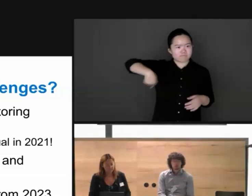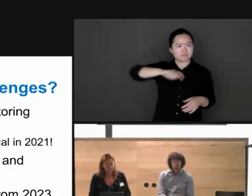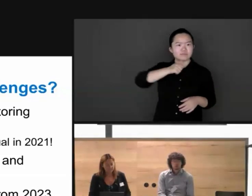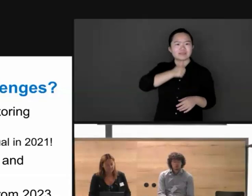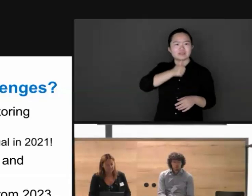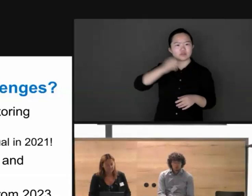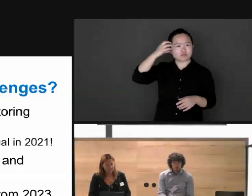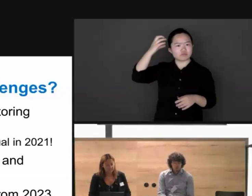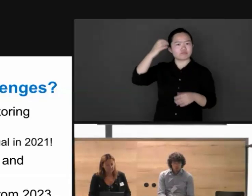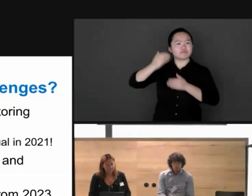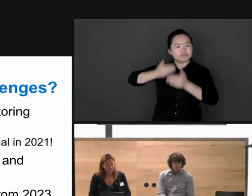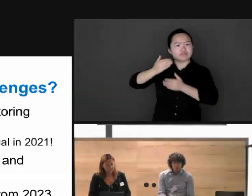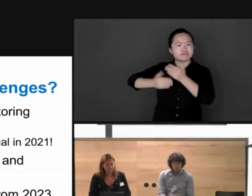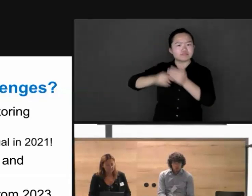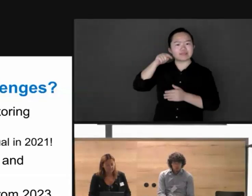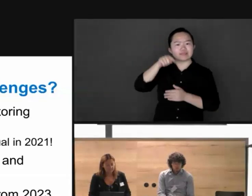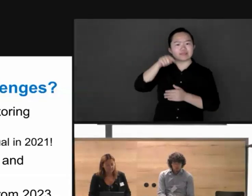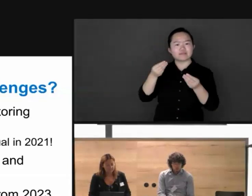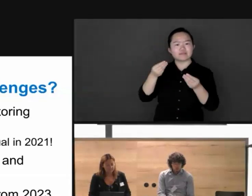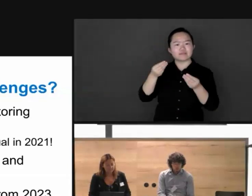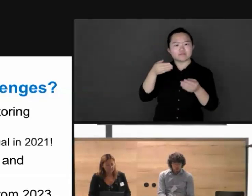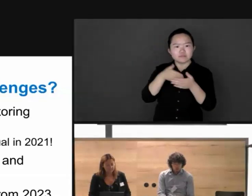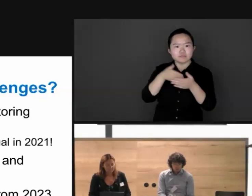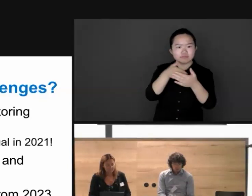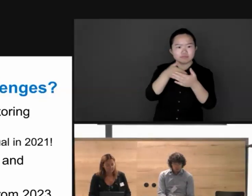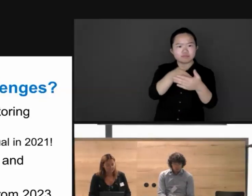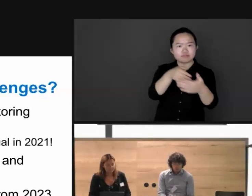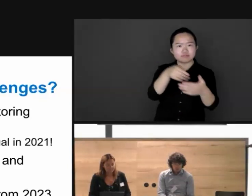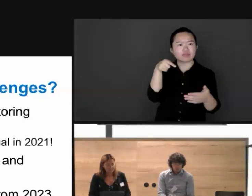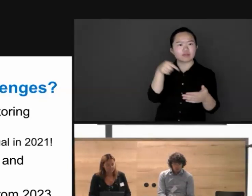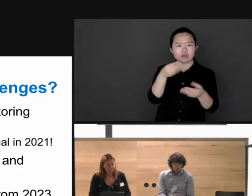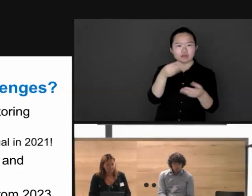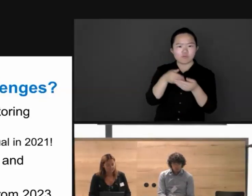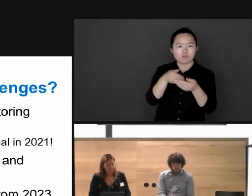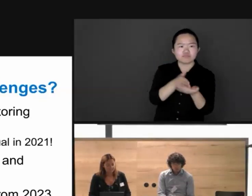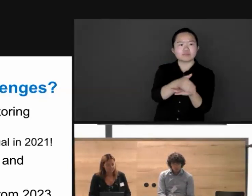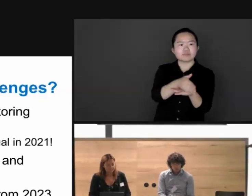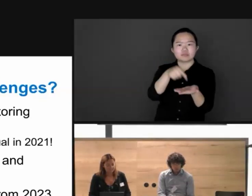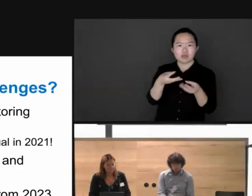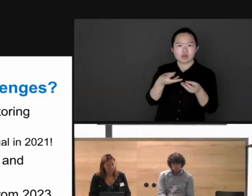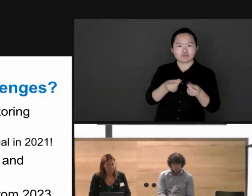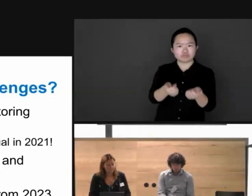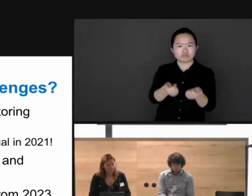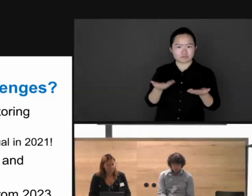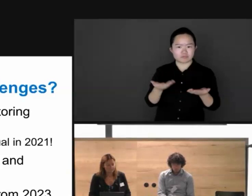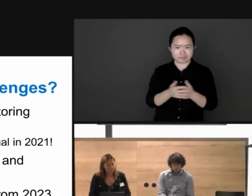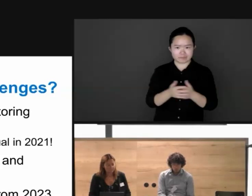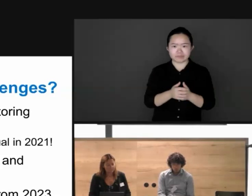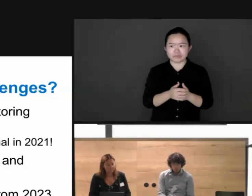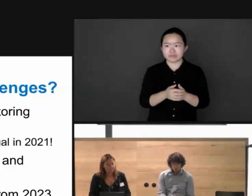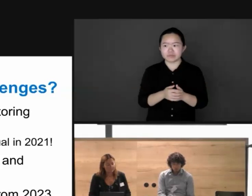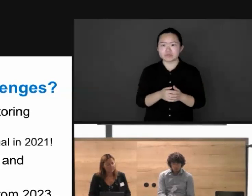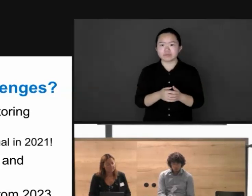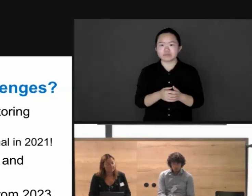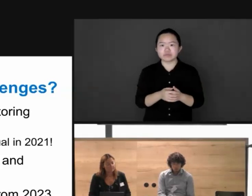for dealing with the challenges? Based on my experience, I can conclude that working together with EU